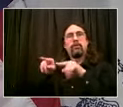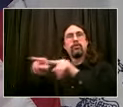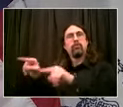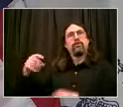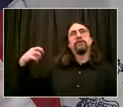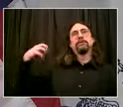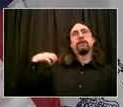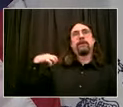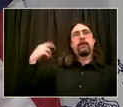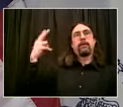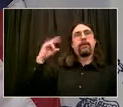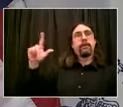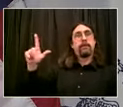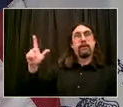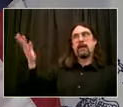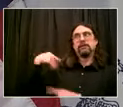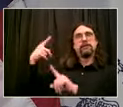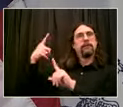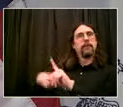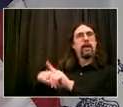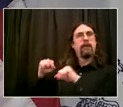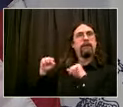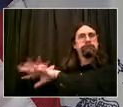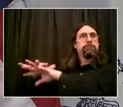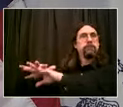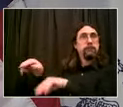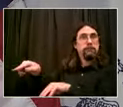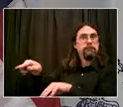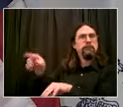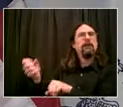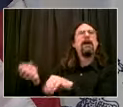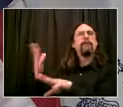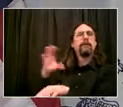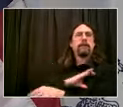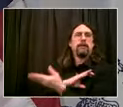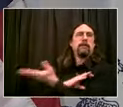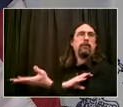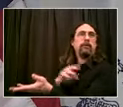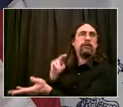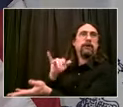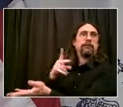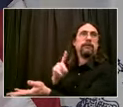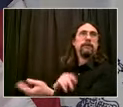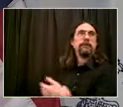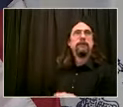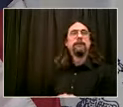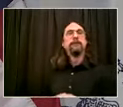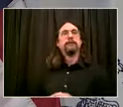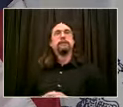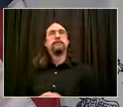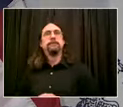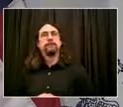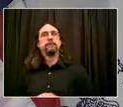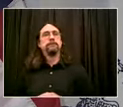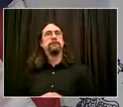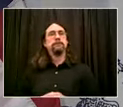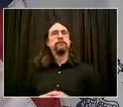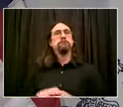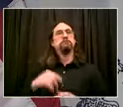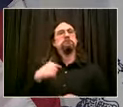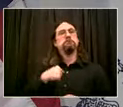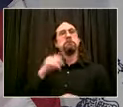that, because there's been ongoing investigations, obviously, by federal authorities. Let me double check and we'll get you an answer today. Go ahead.